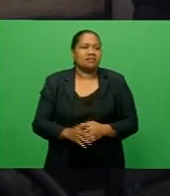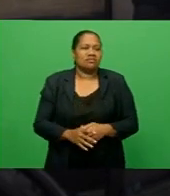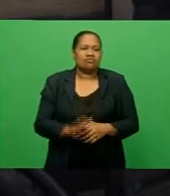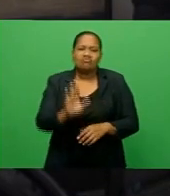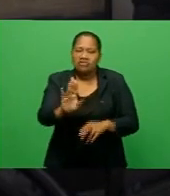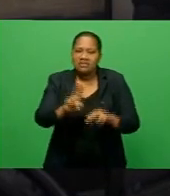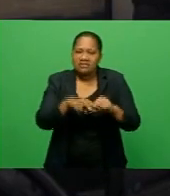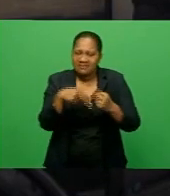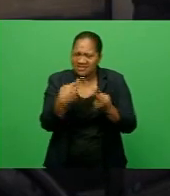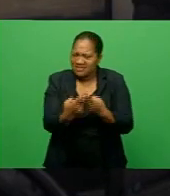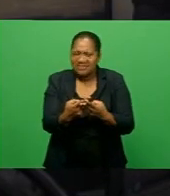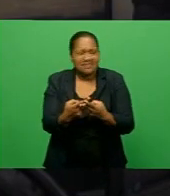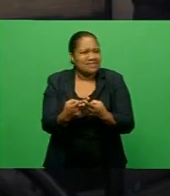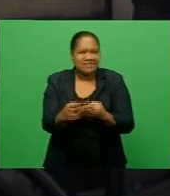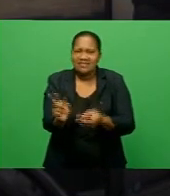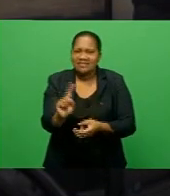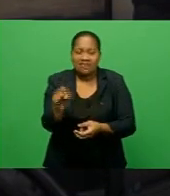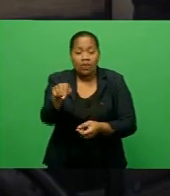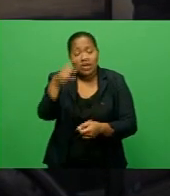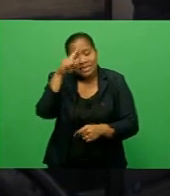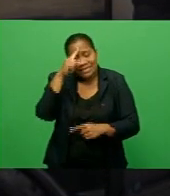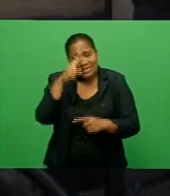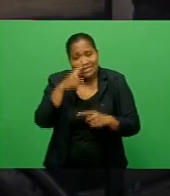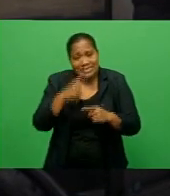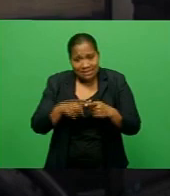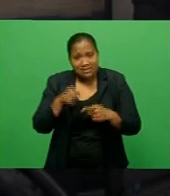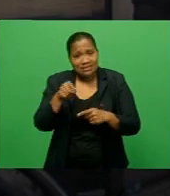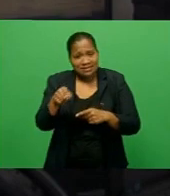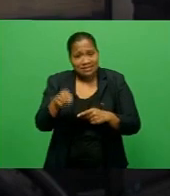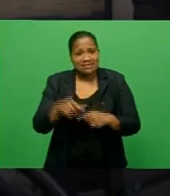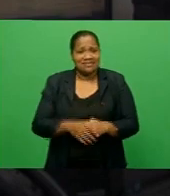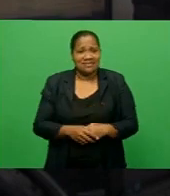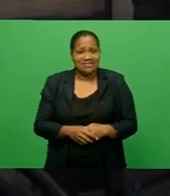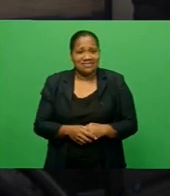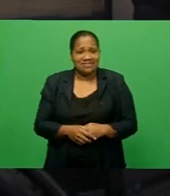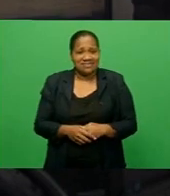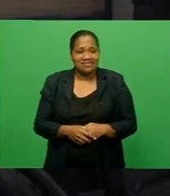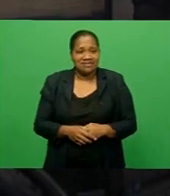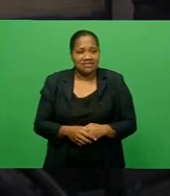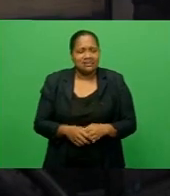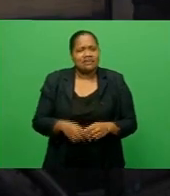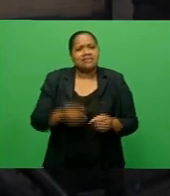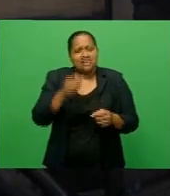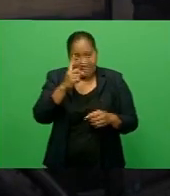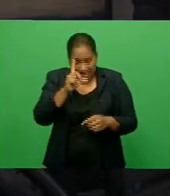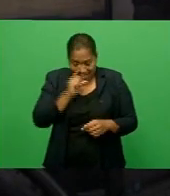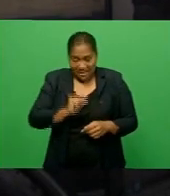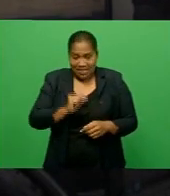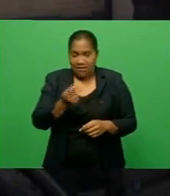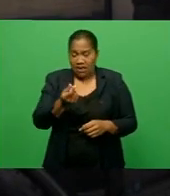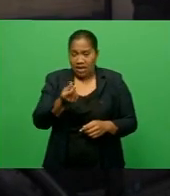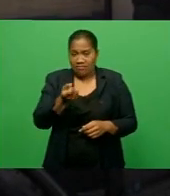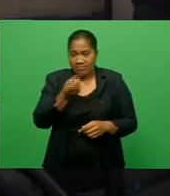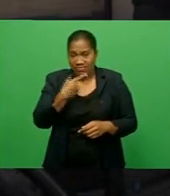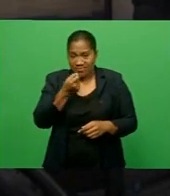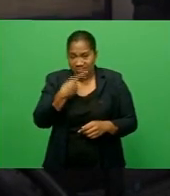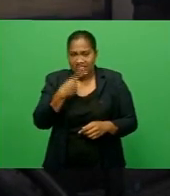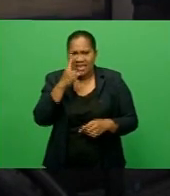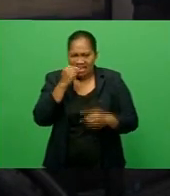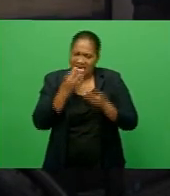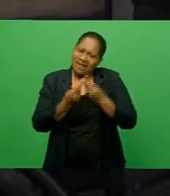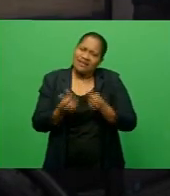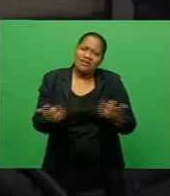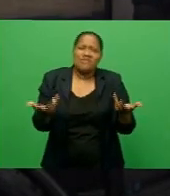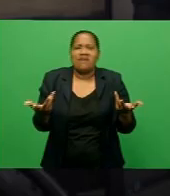family. This is an illness which can be treated, and if person taking medication and treatment, he will remain